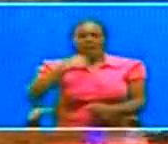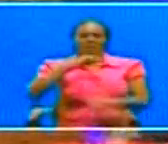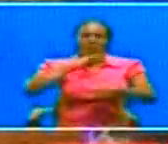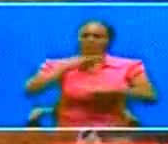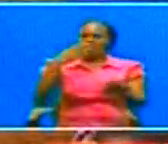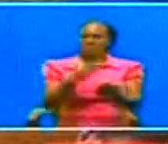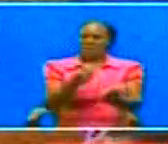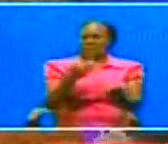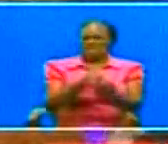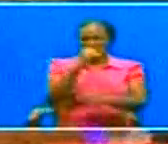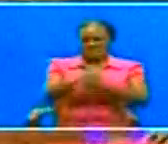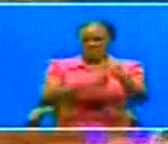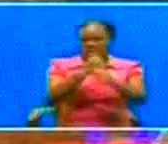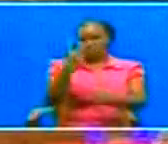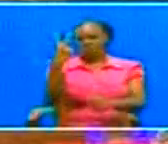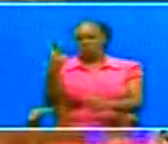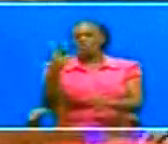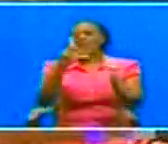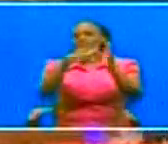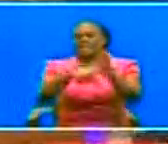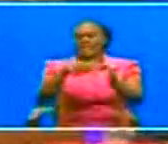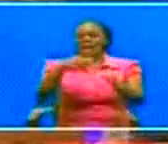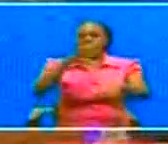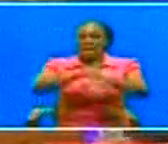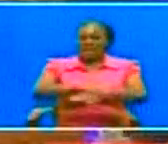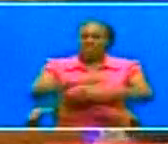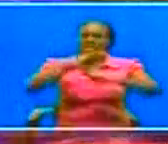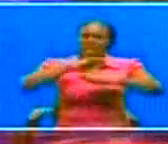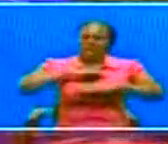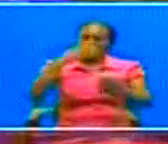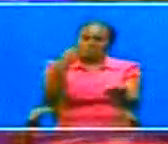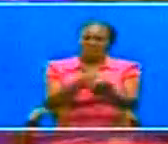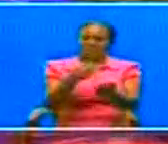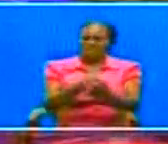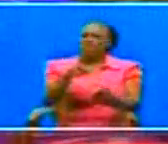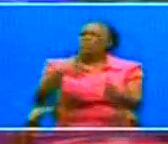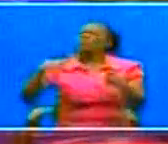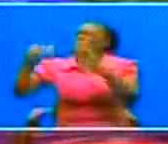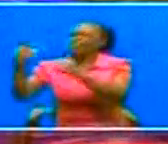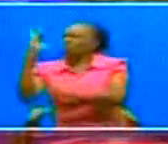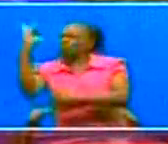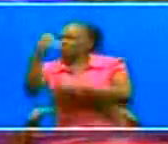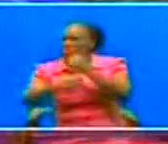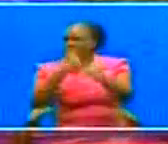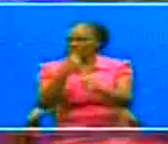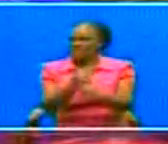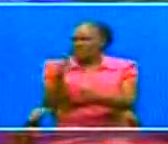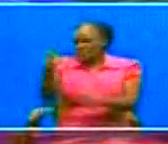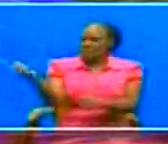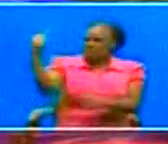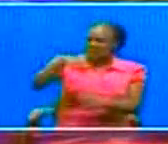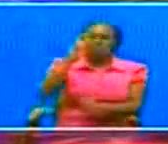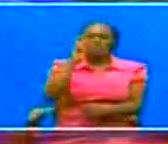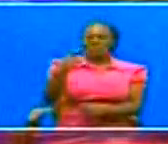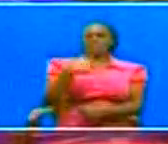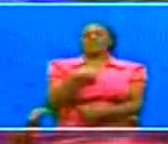home after about 2 years. 2 years? Yeah. Who runs away for 2 years? They came to see me.